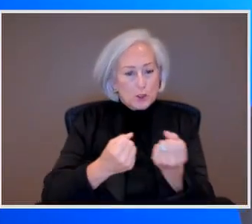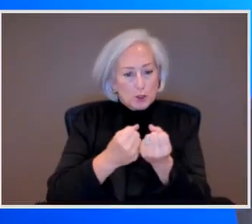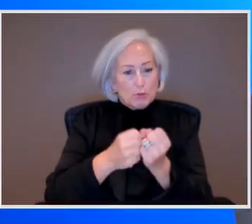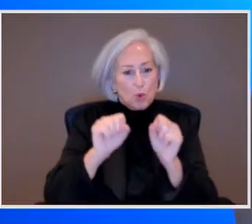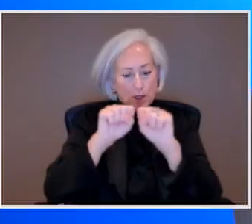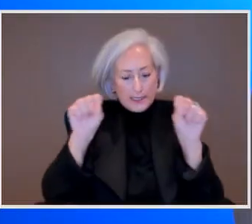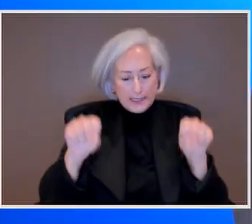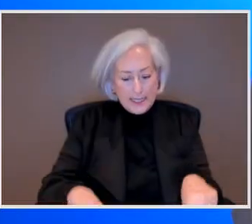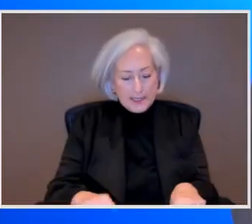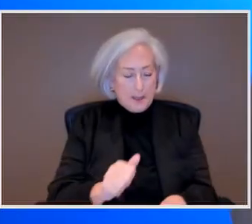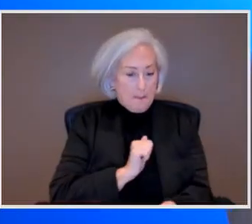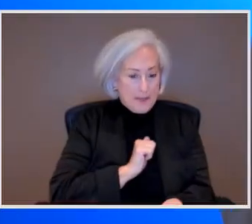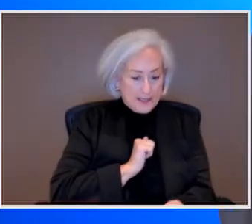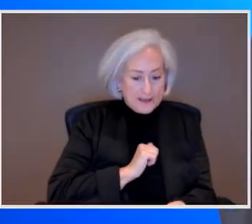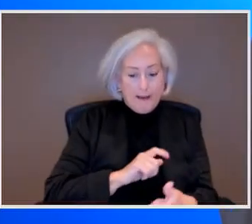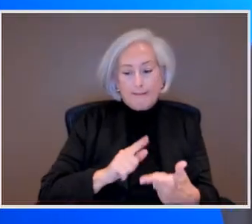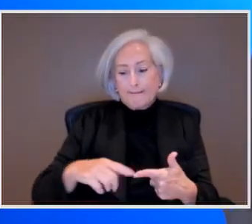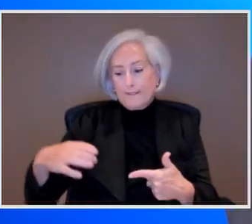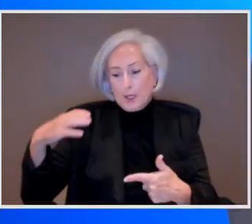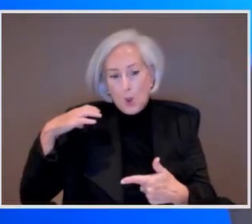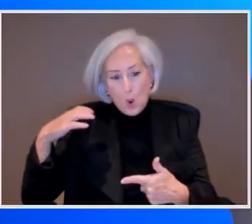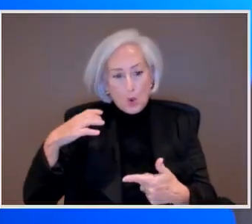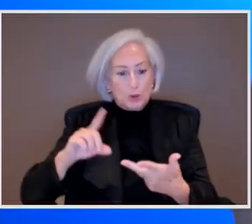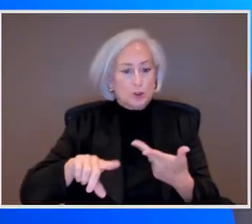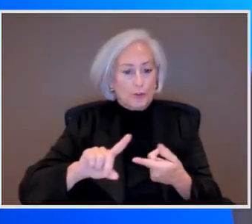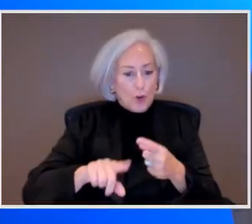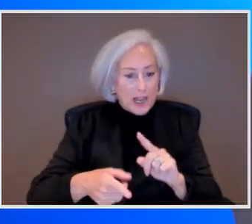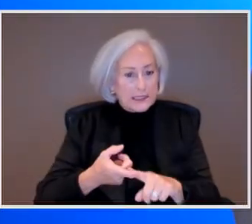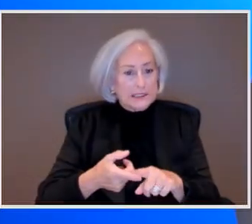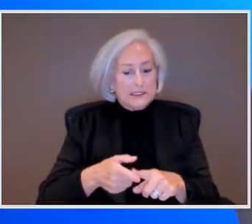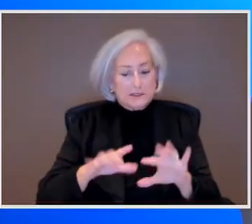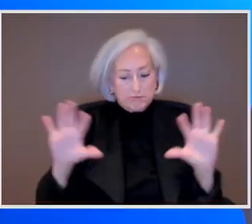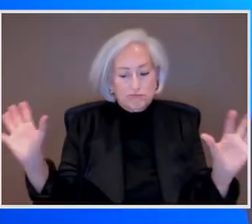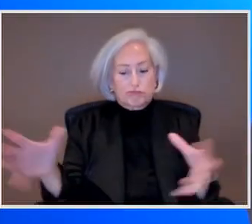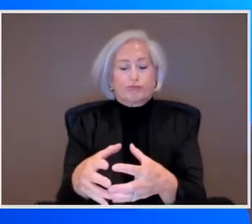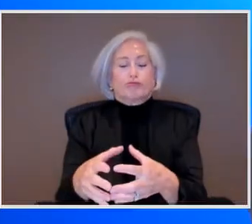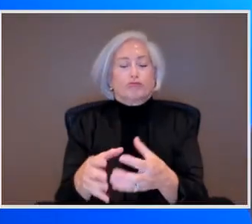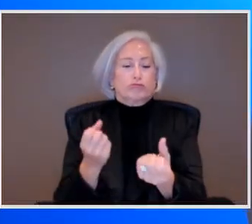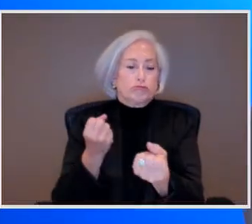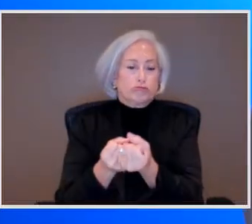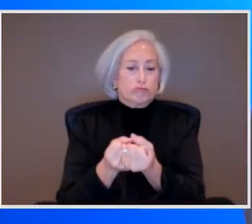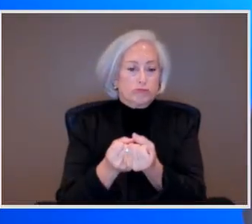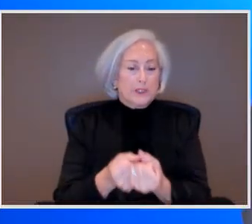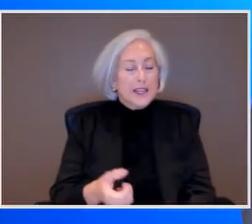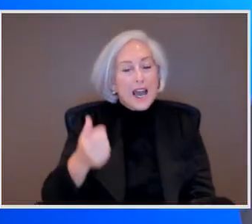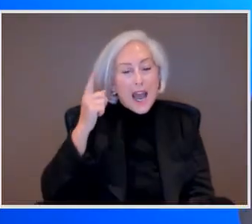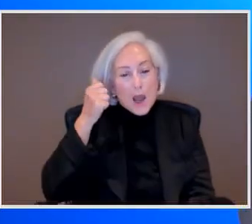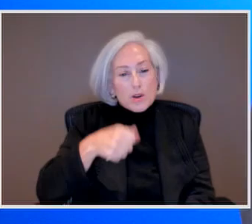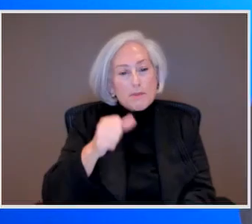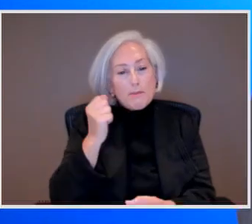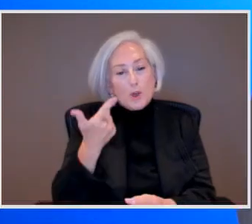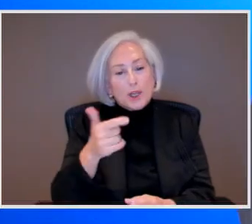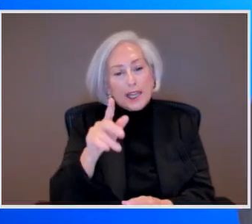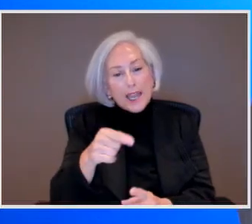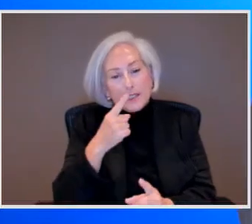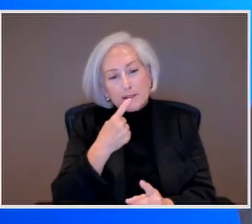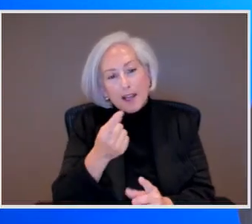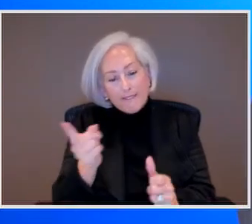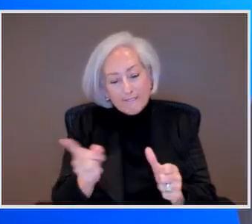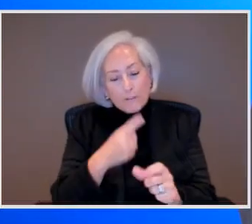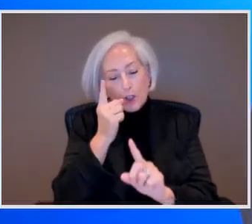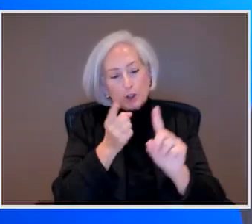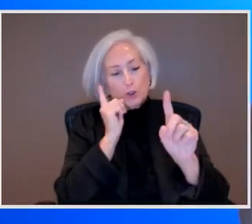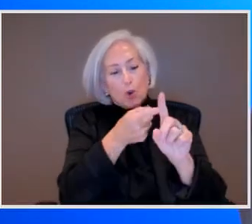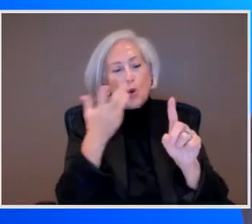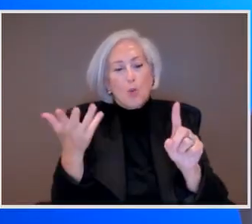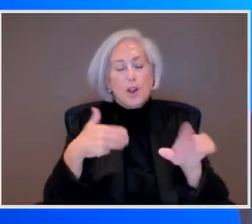but of coaches and of their friends. And I can remember Gage telling me his first goal was he wanted to be able to